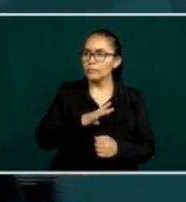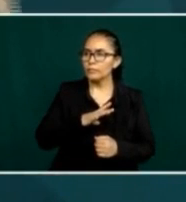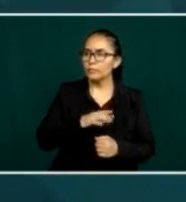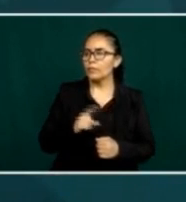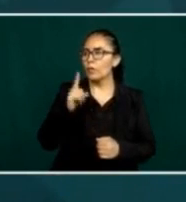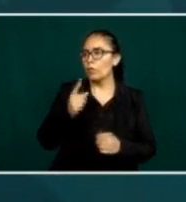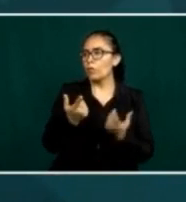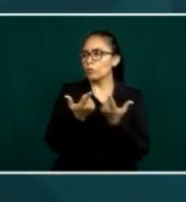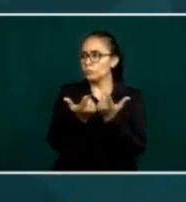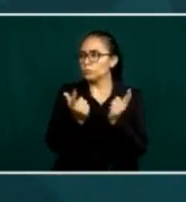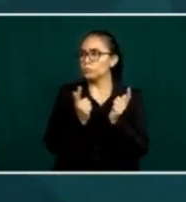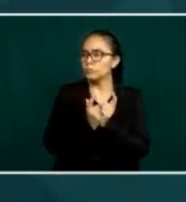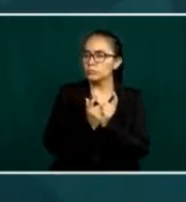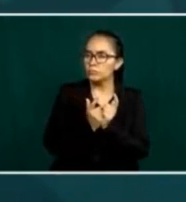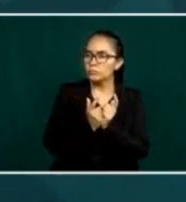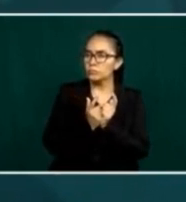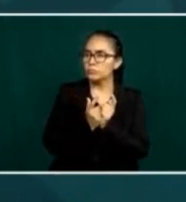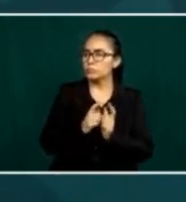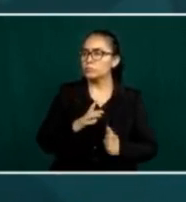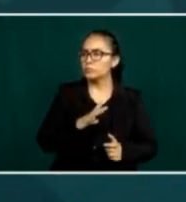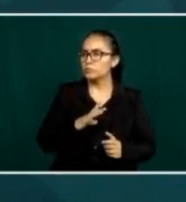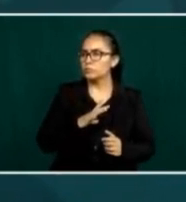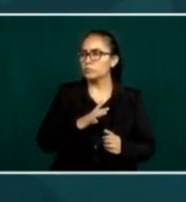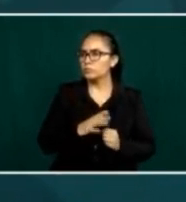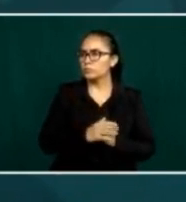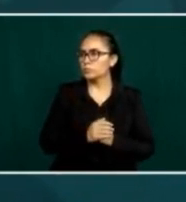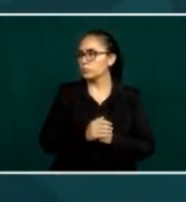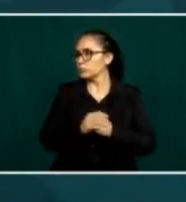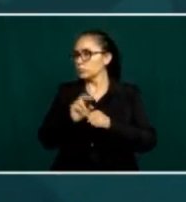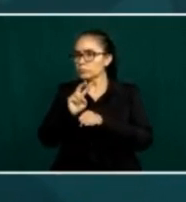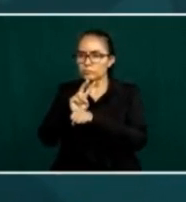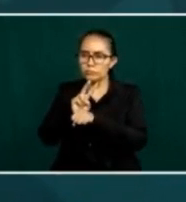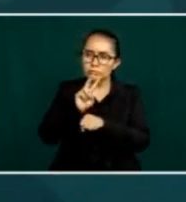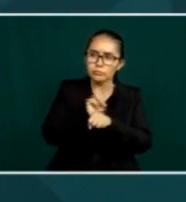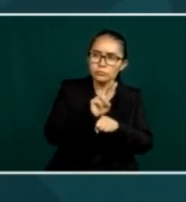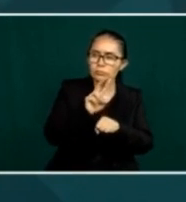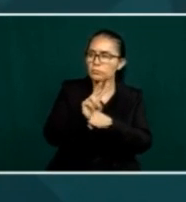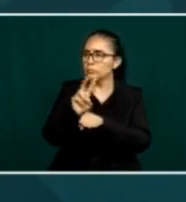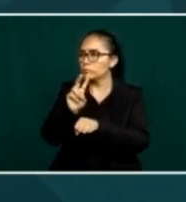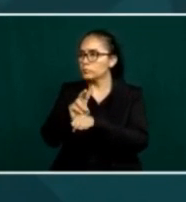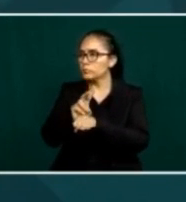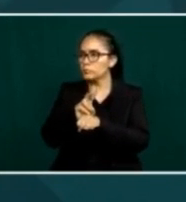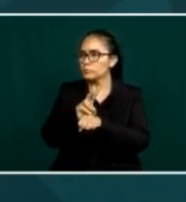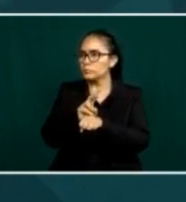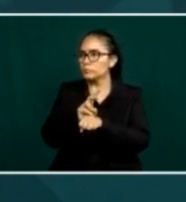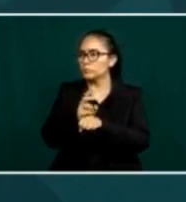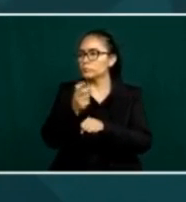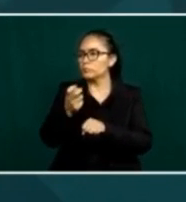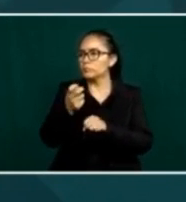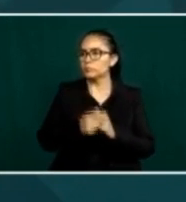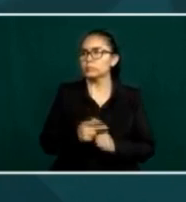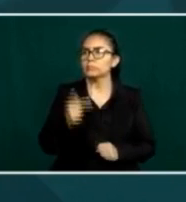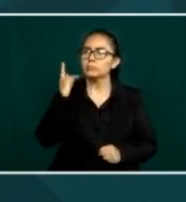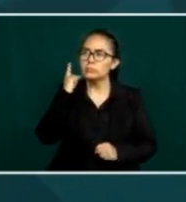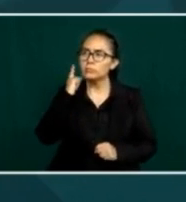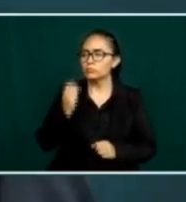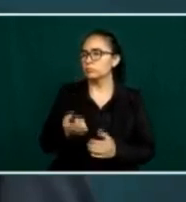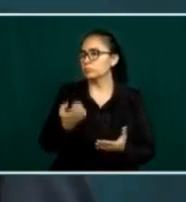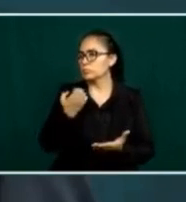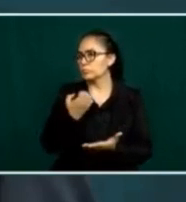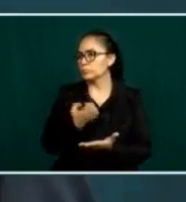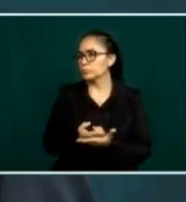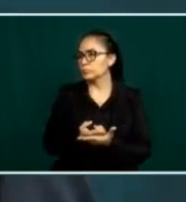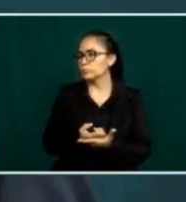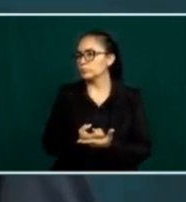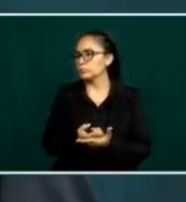of neoliberal government. So there used to be a club of defenders